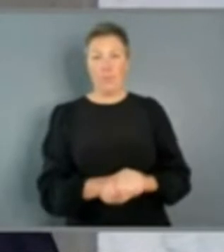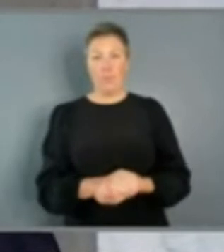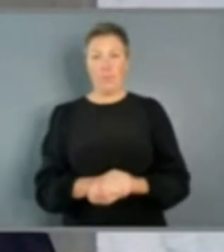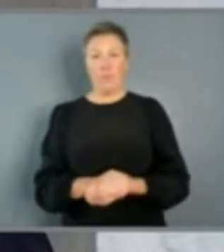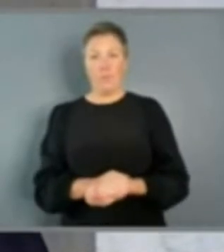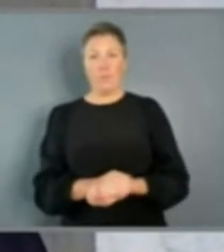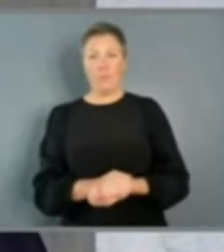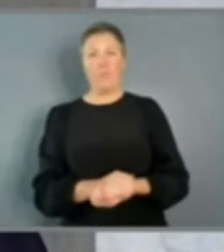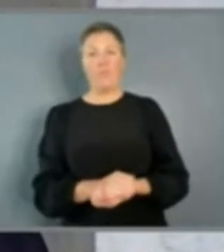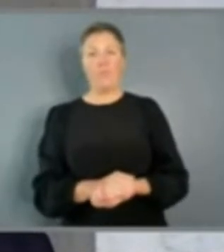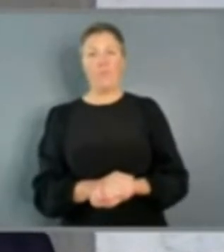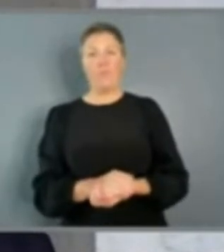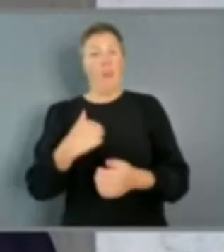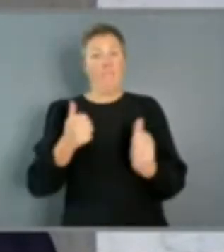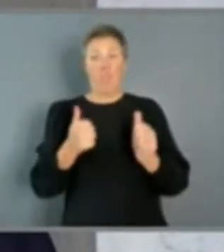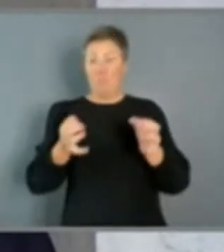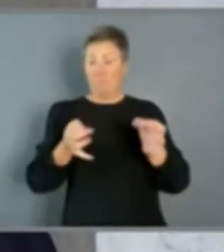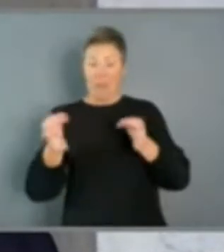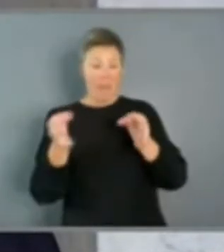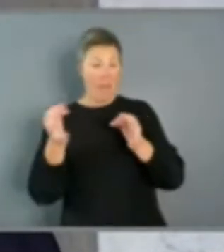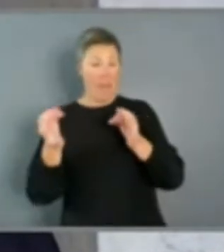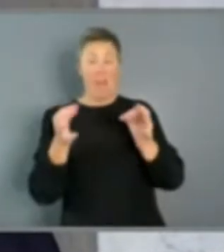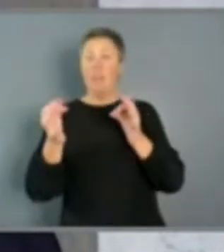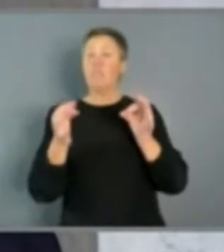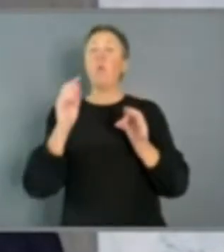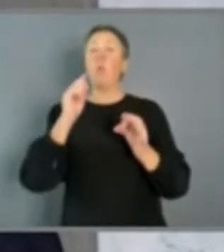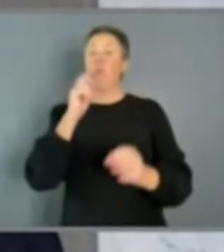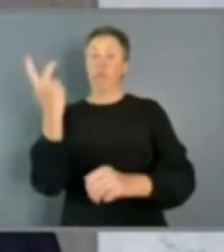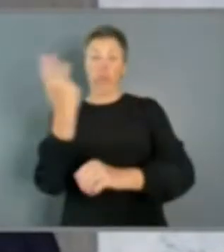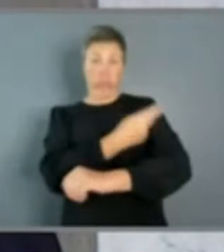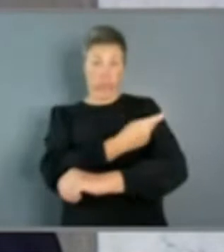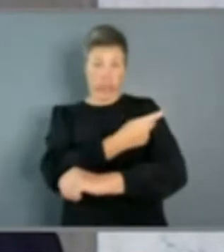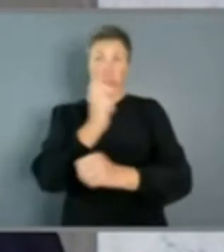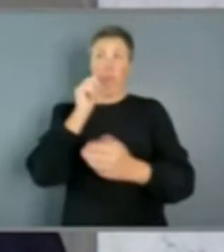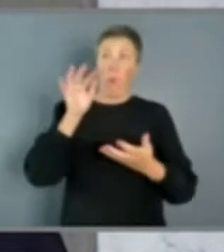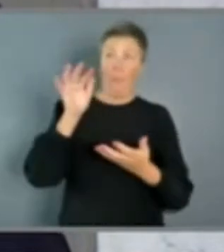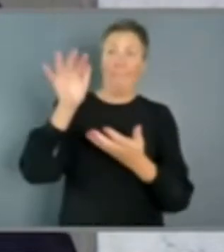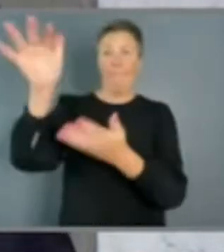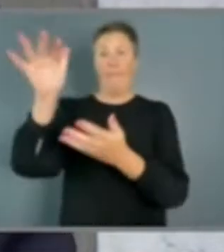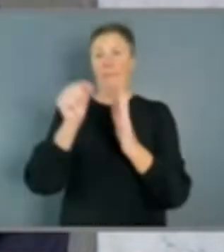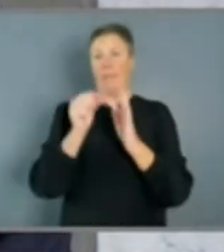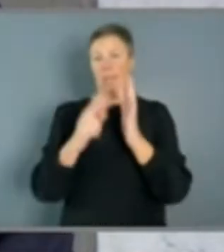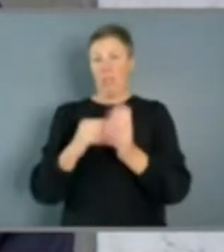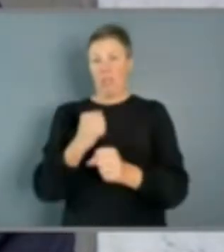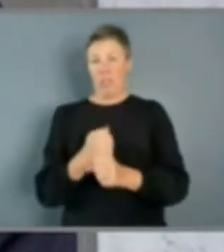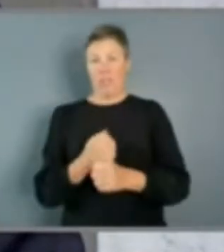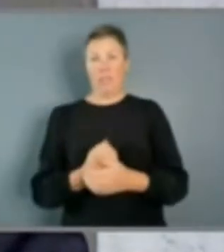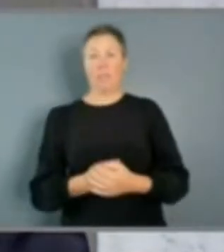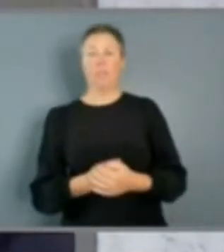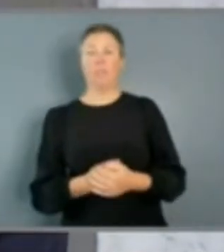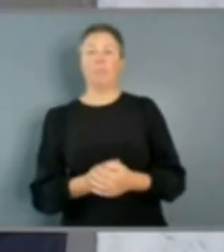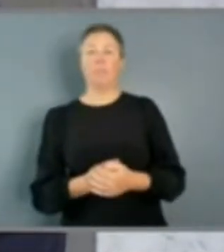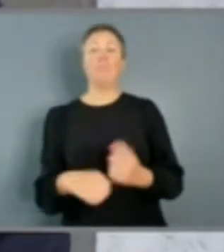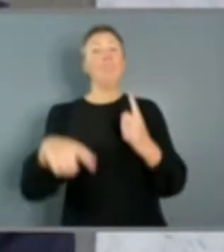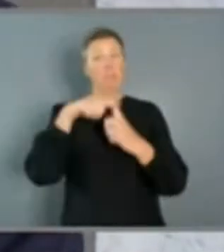vaccination plan that I have already referred to. In addition, this builds on the $80 million contribution that we've